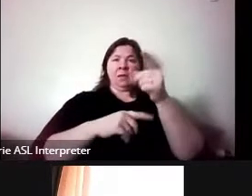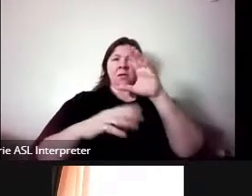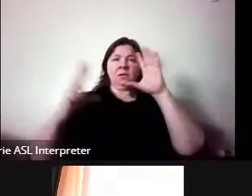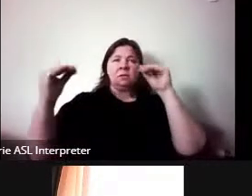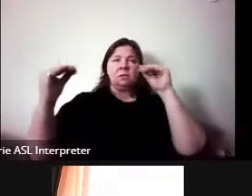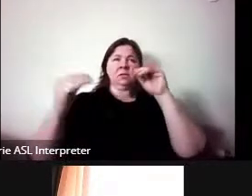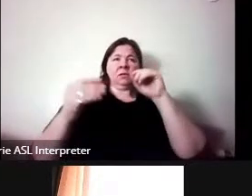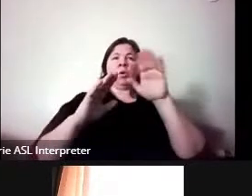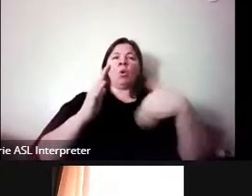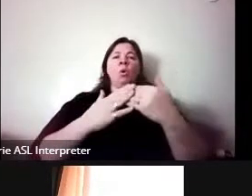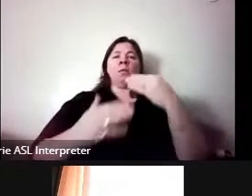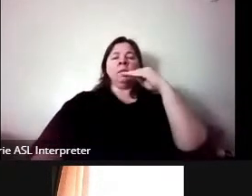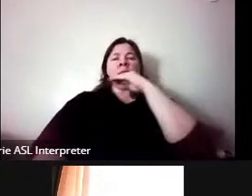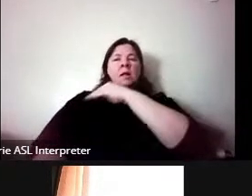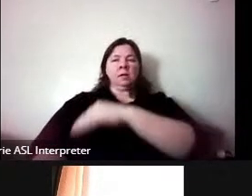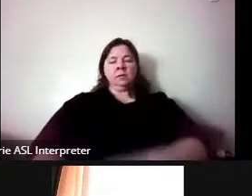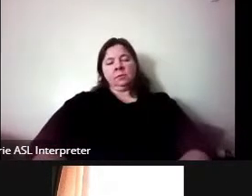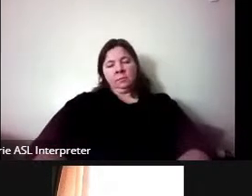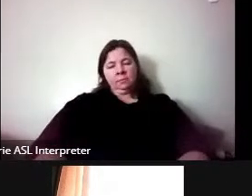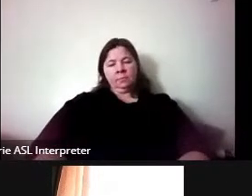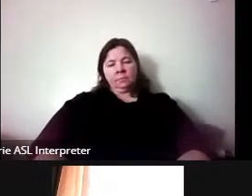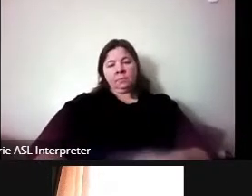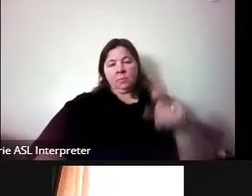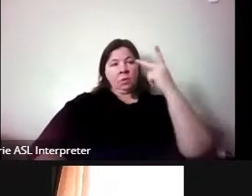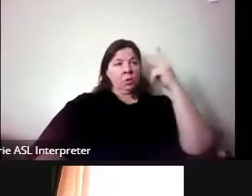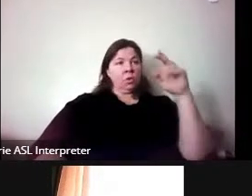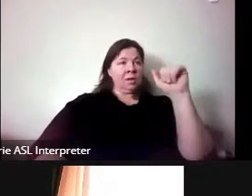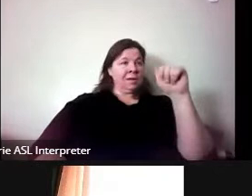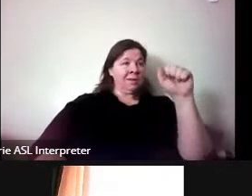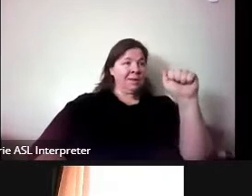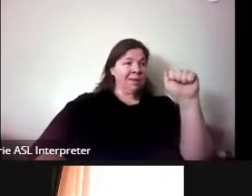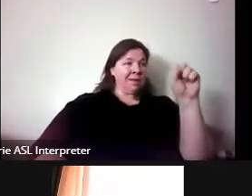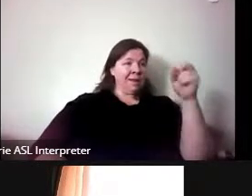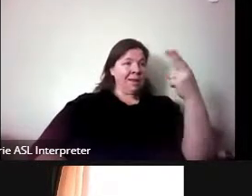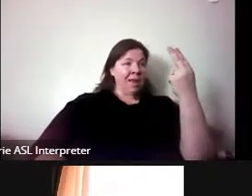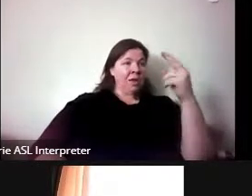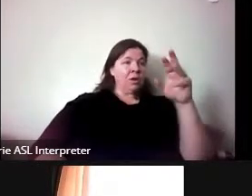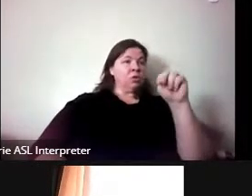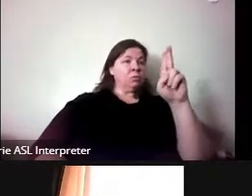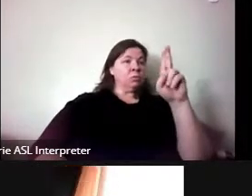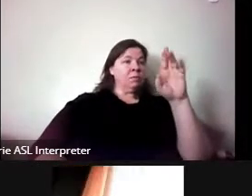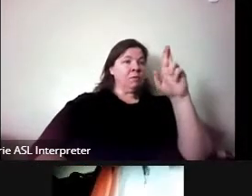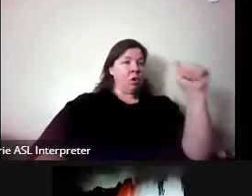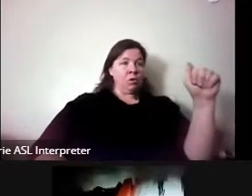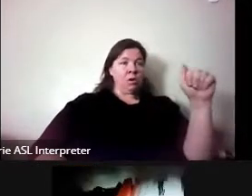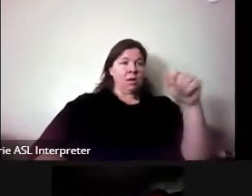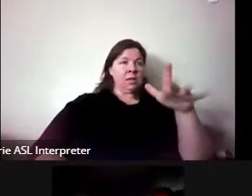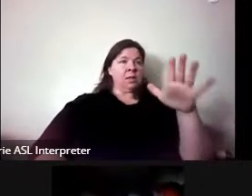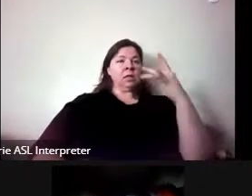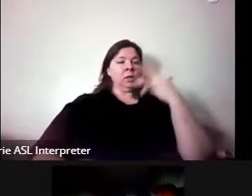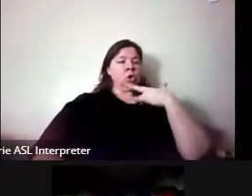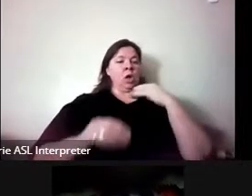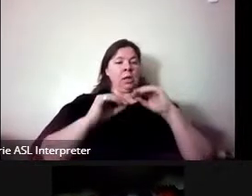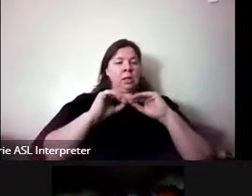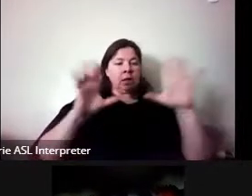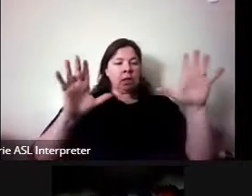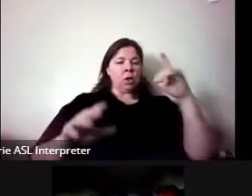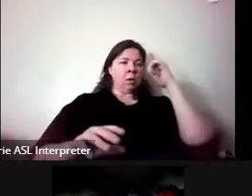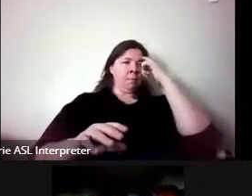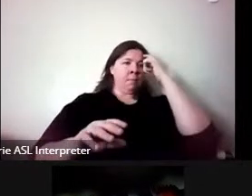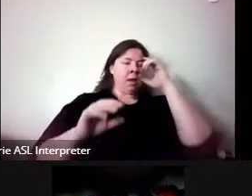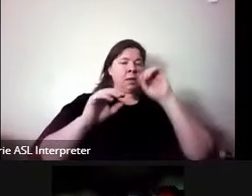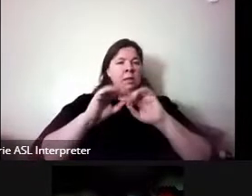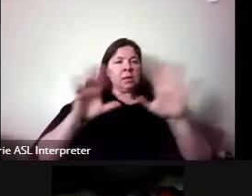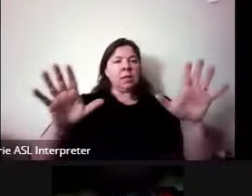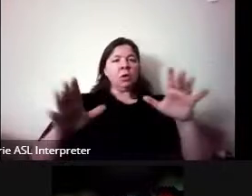all lies. Look at Mr. Ashmufar. His heart is clear, his mind is clear,